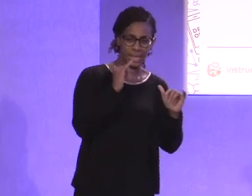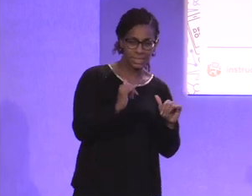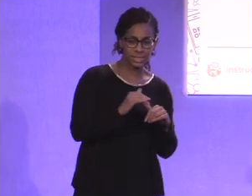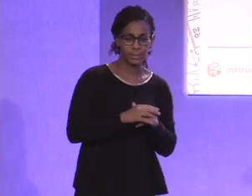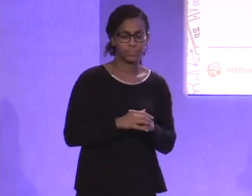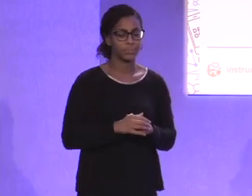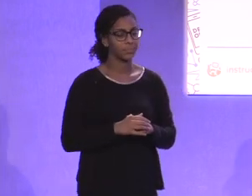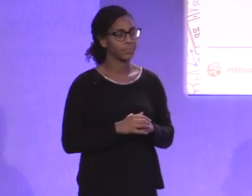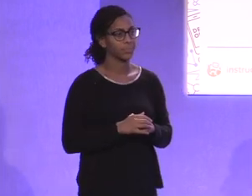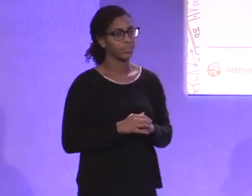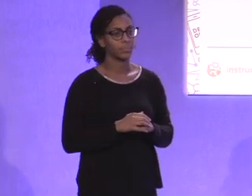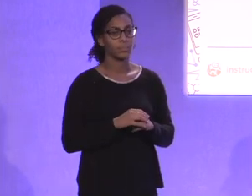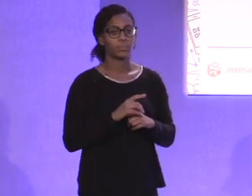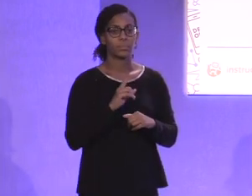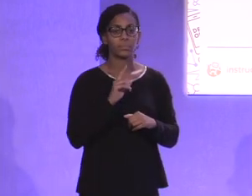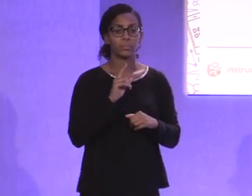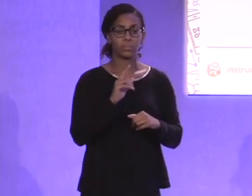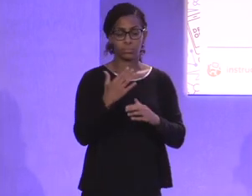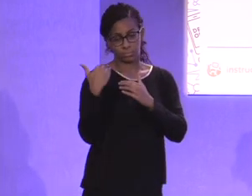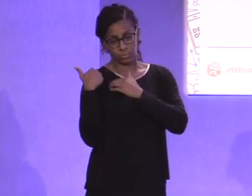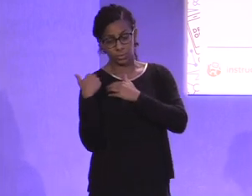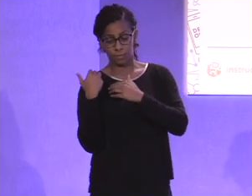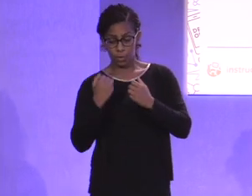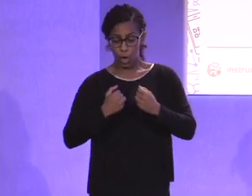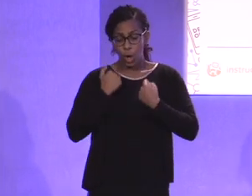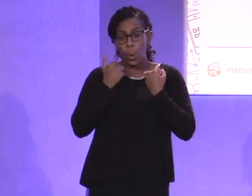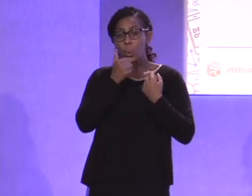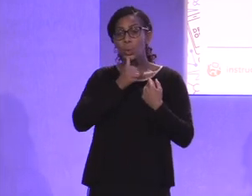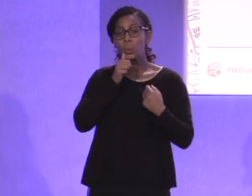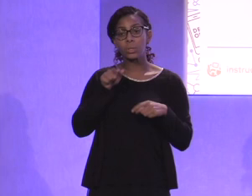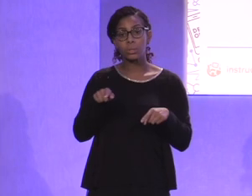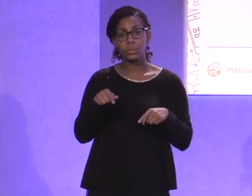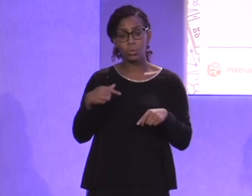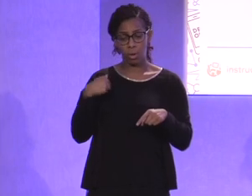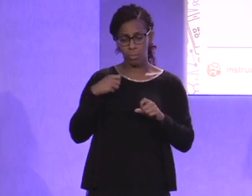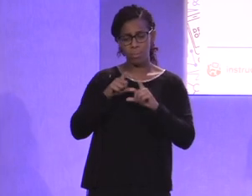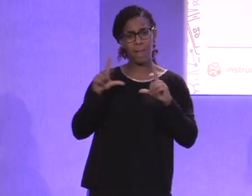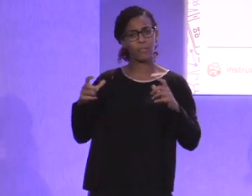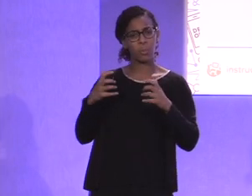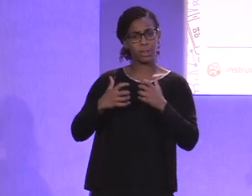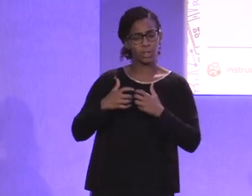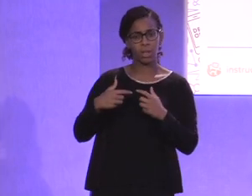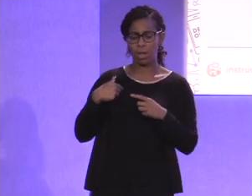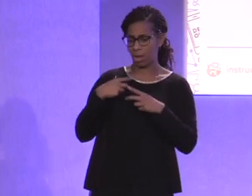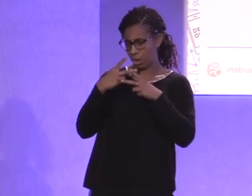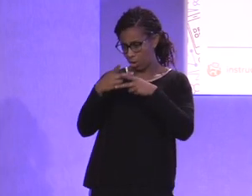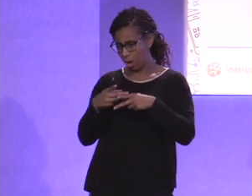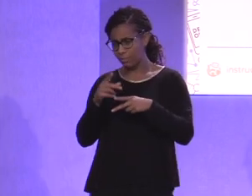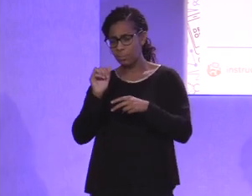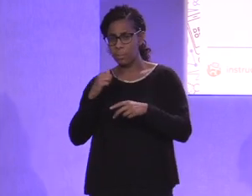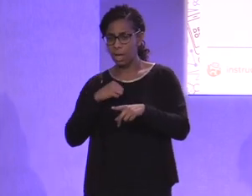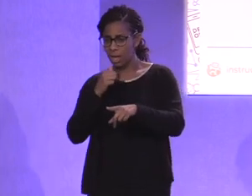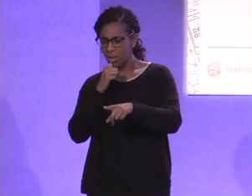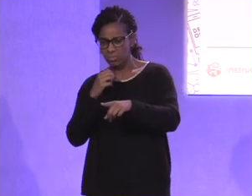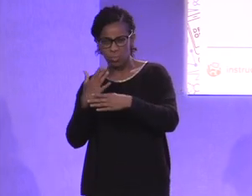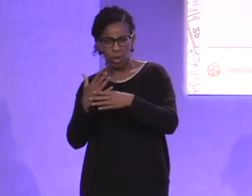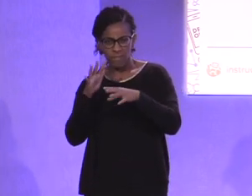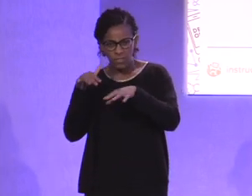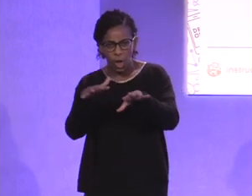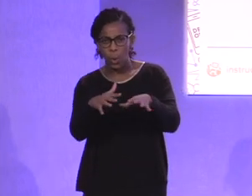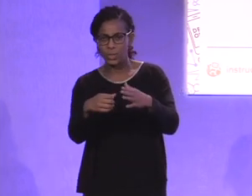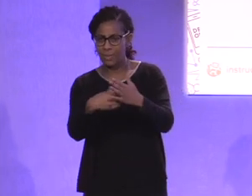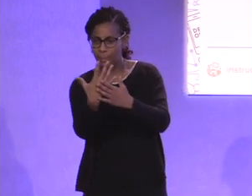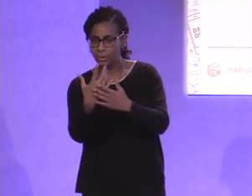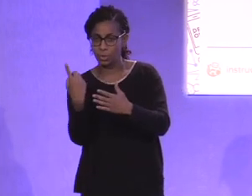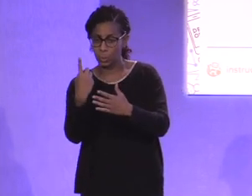Take care of your users. So as a platform engineer, I take care of the user journeys or the workflows of developers pushing to